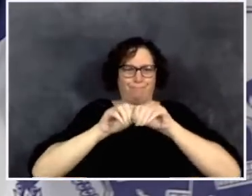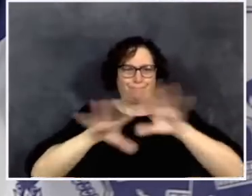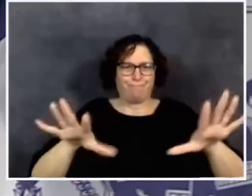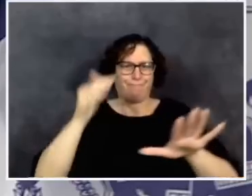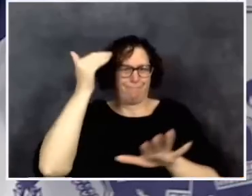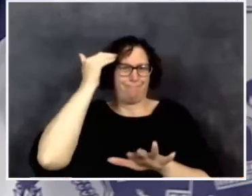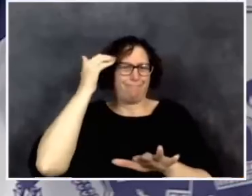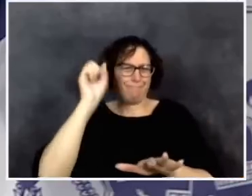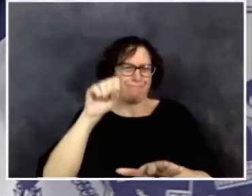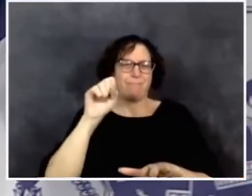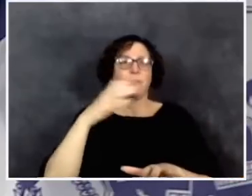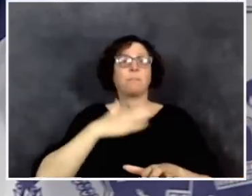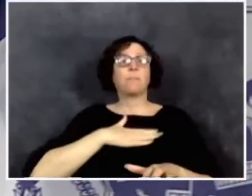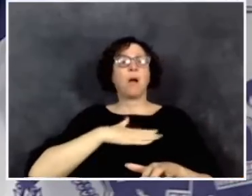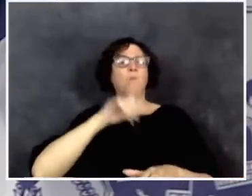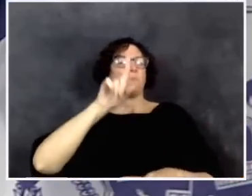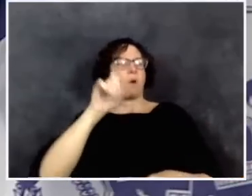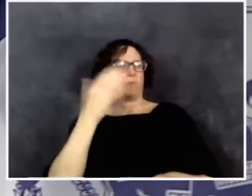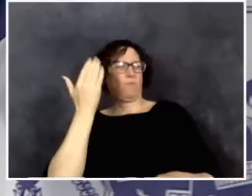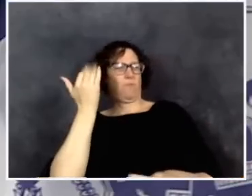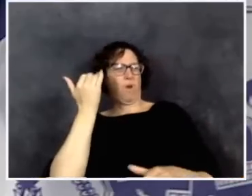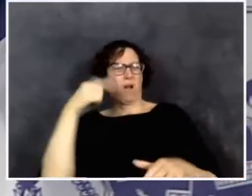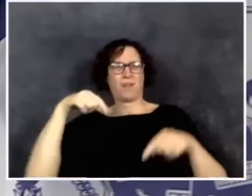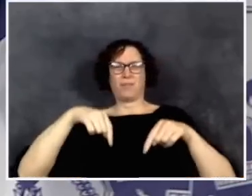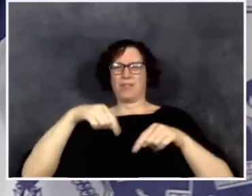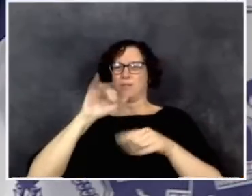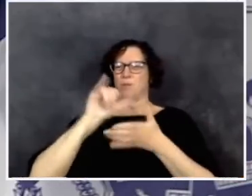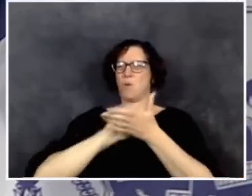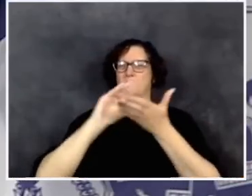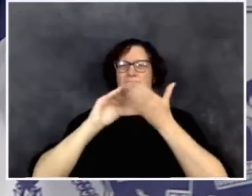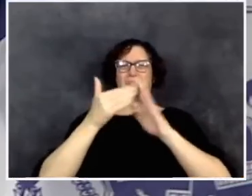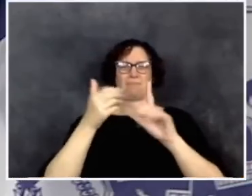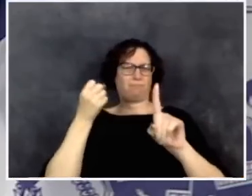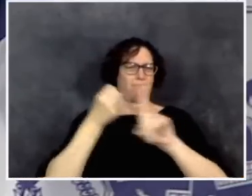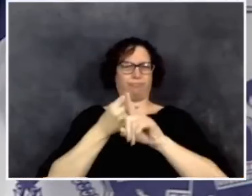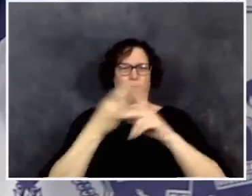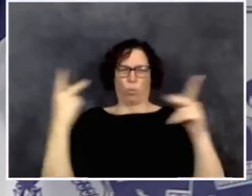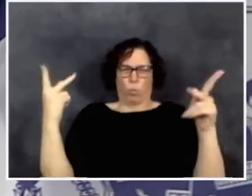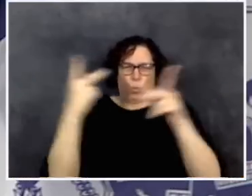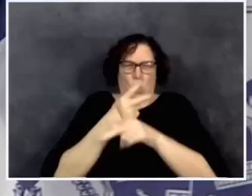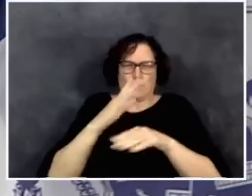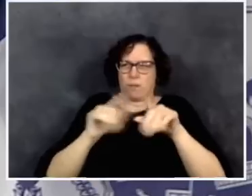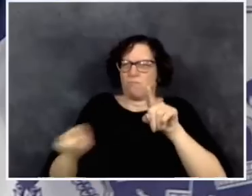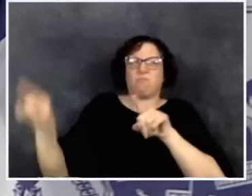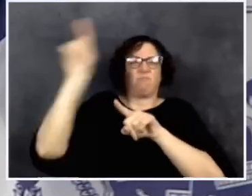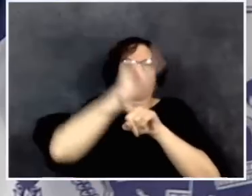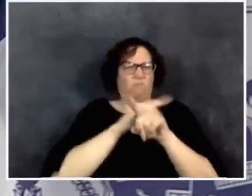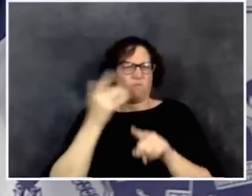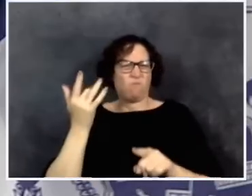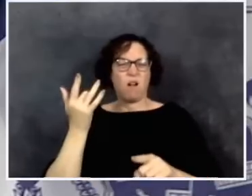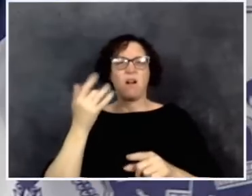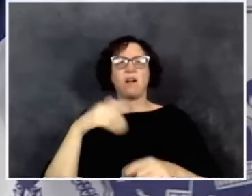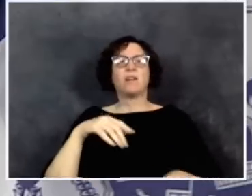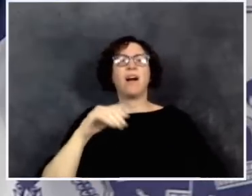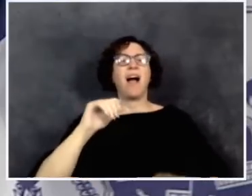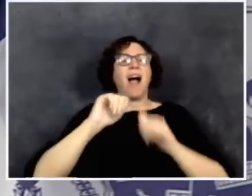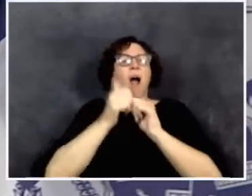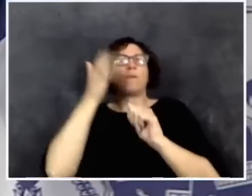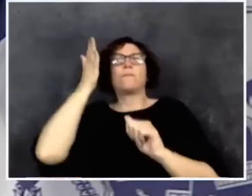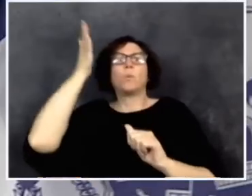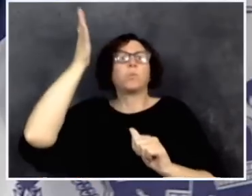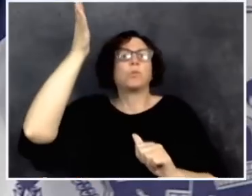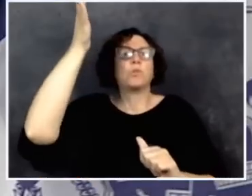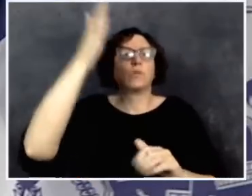Could you also say what steps you might be thinking of taking to prevent this kind of thing from ever happening again? And if you would